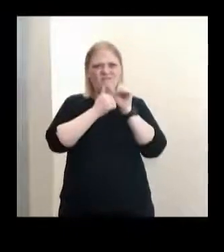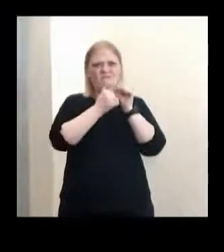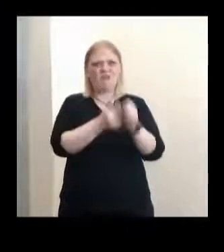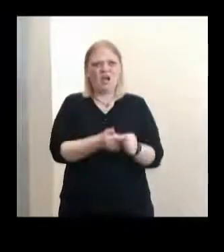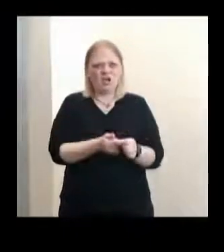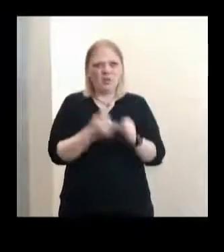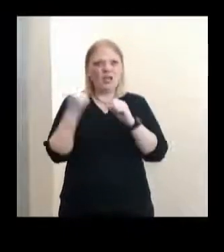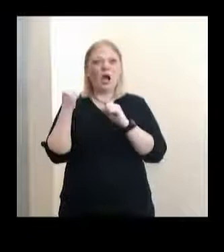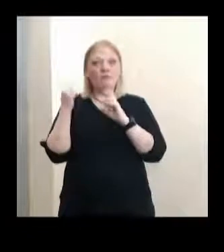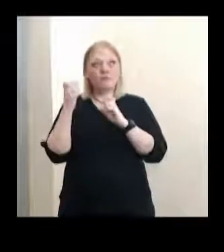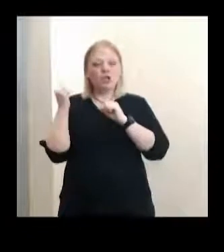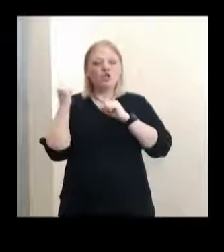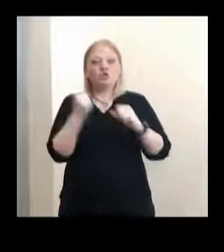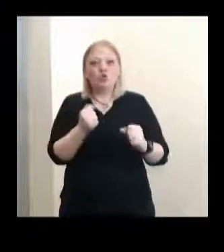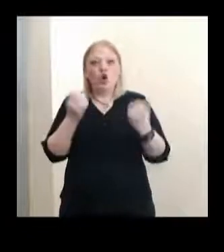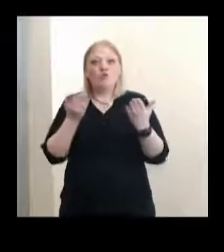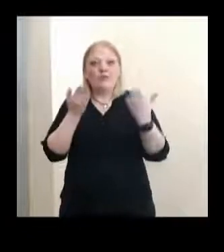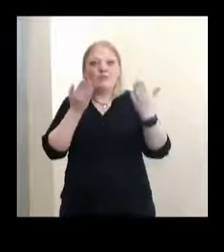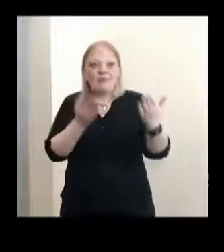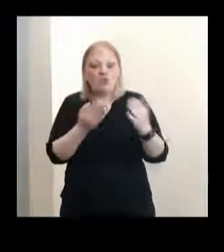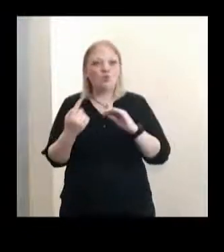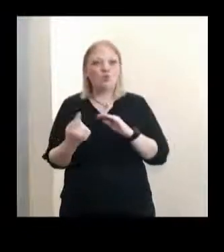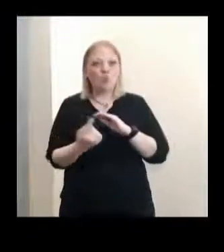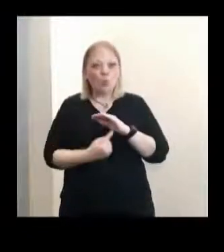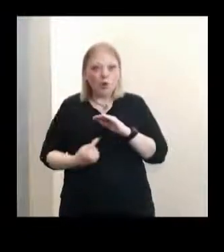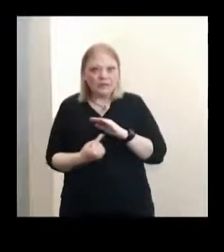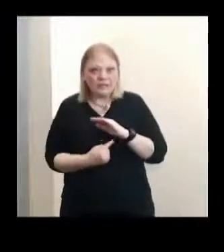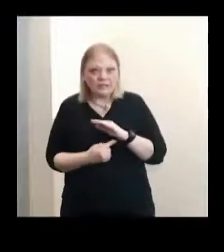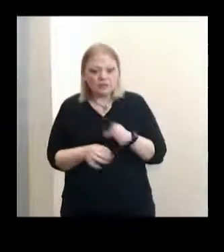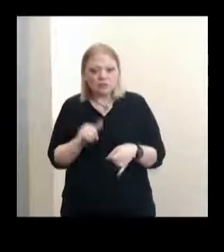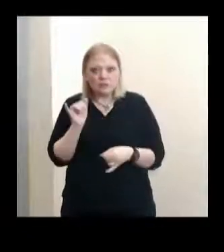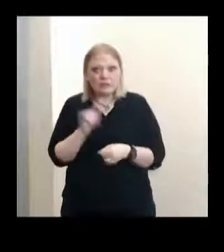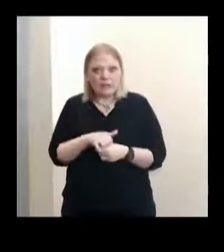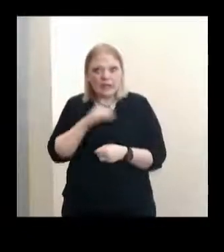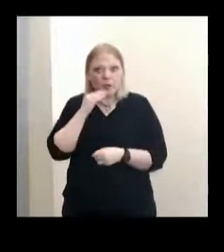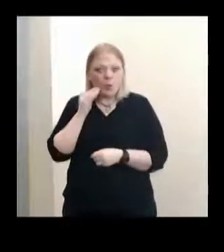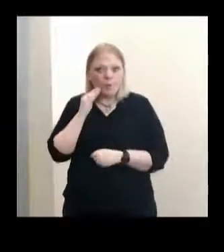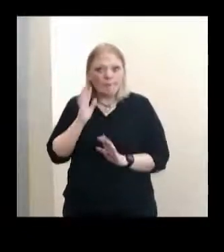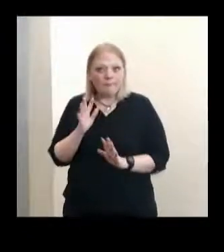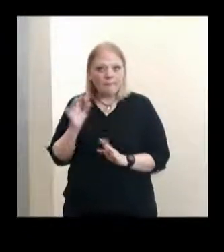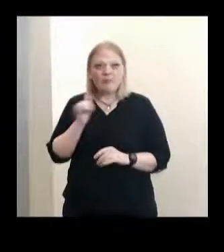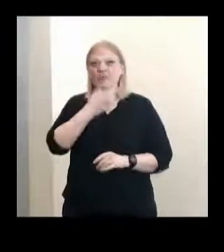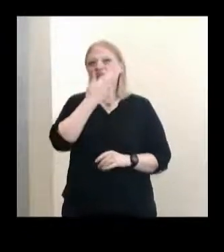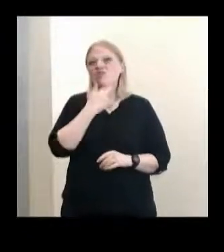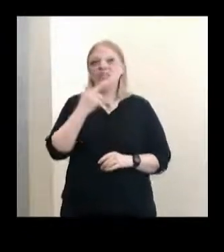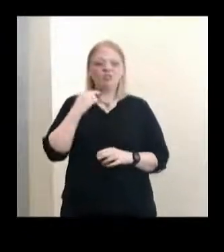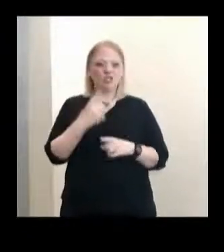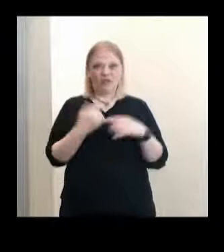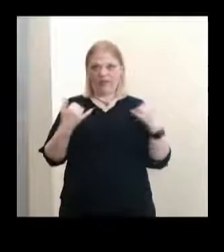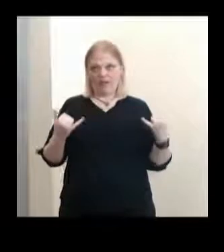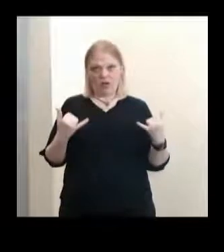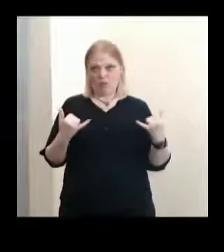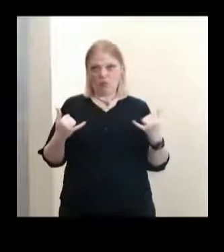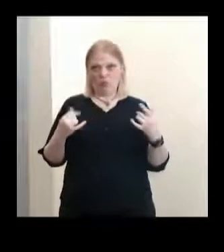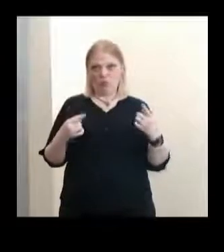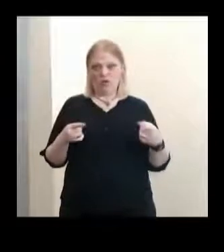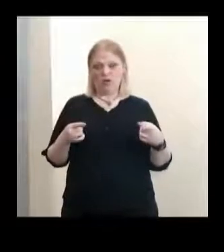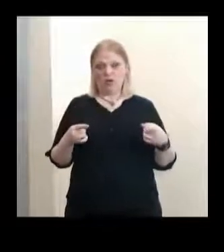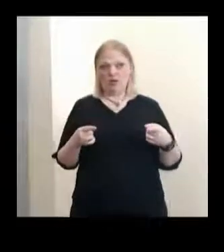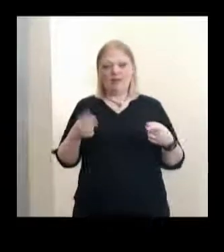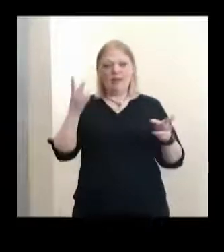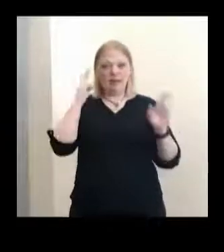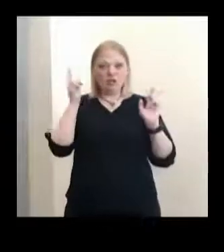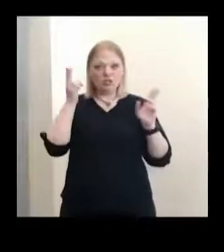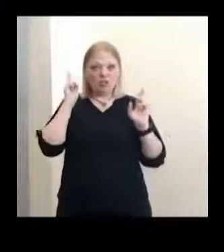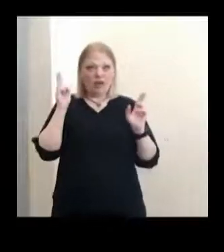strong recommendations, first of all, to quarantine. We know that places like restaurants right now and hair